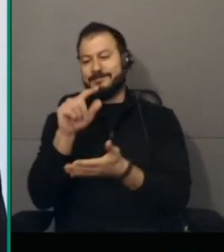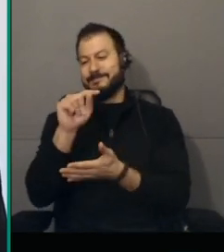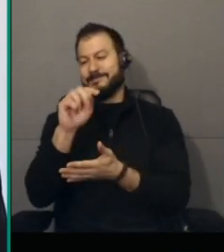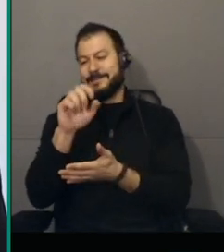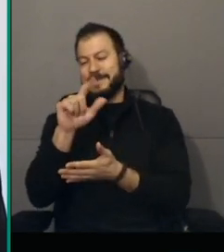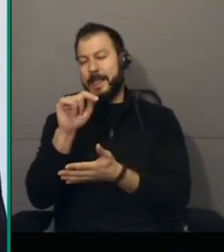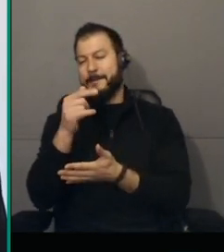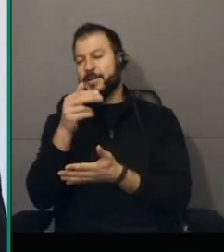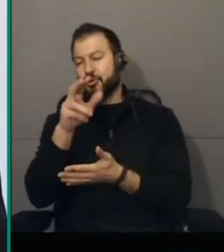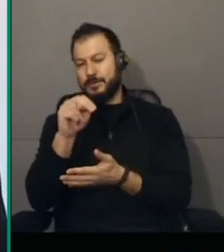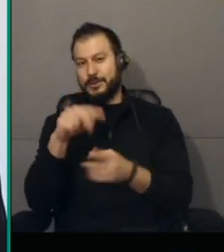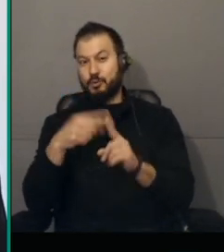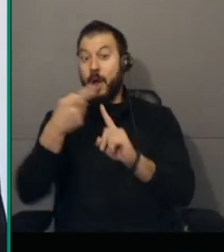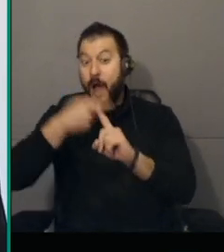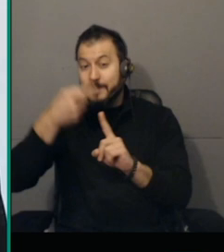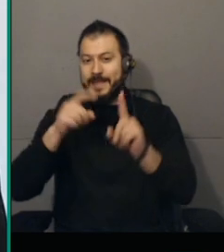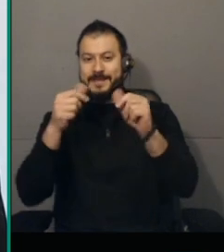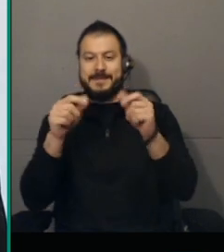test gameplay scenarios.